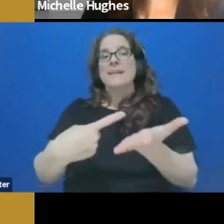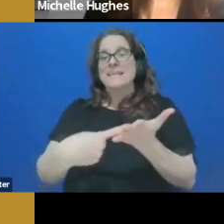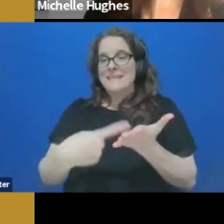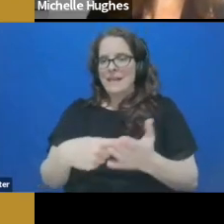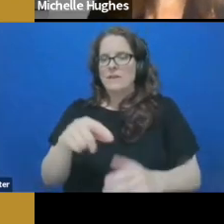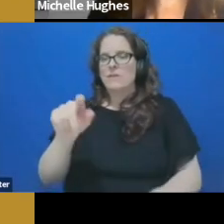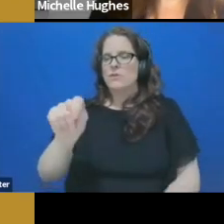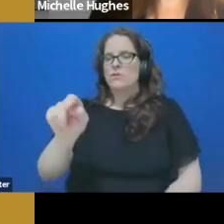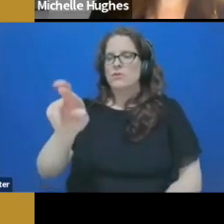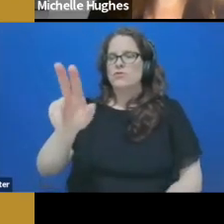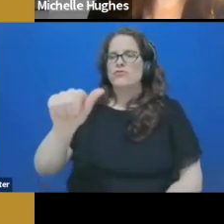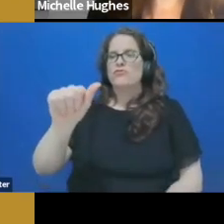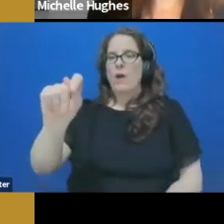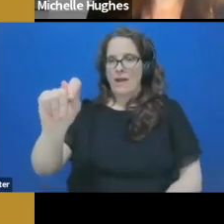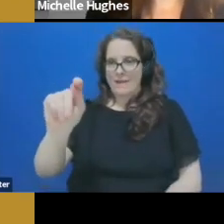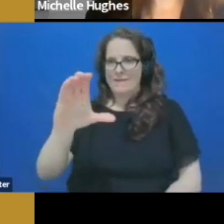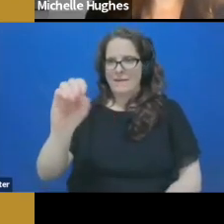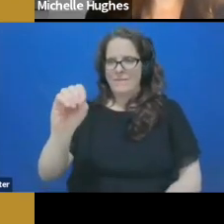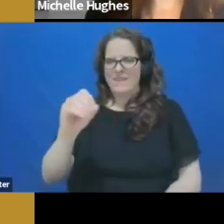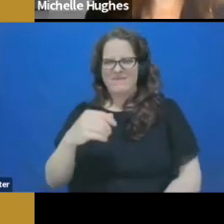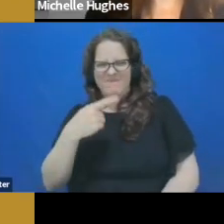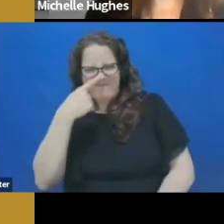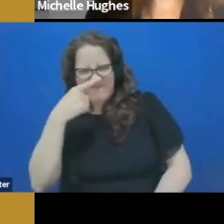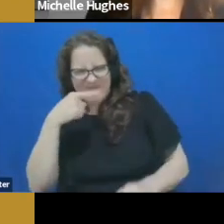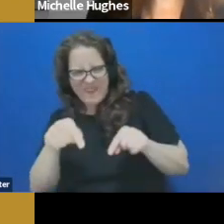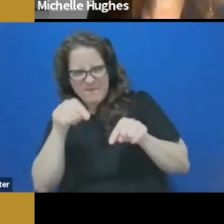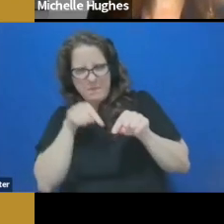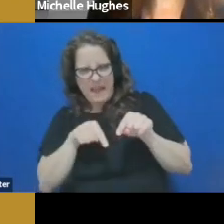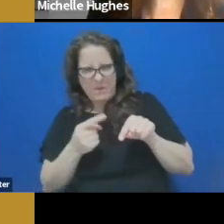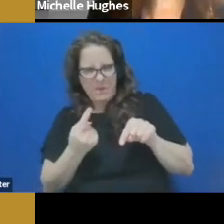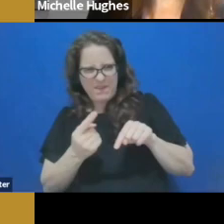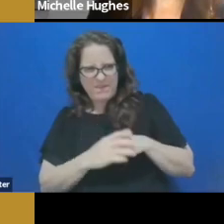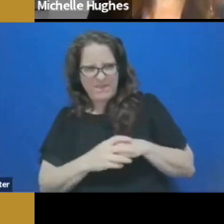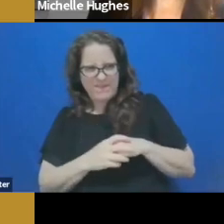company. You can back up a little, Melissa.